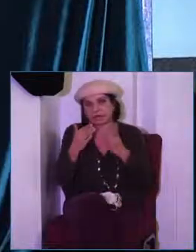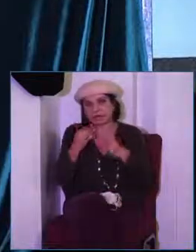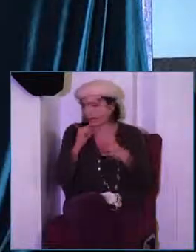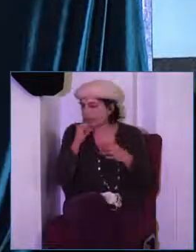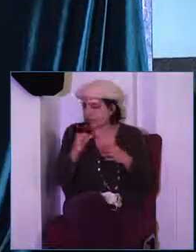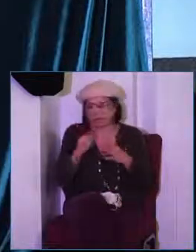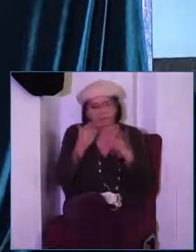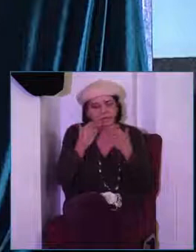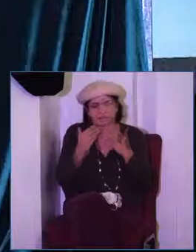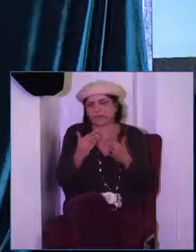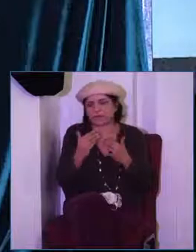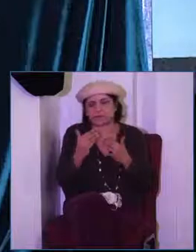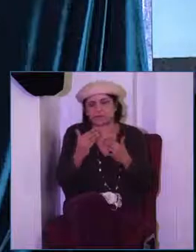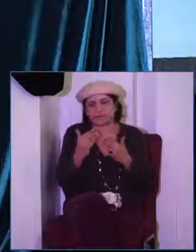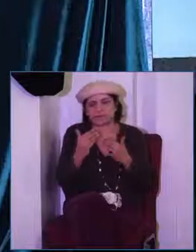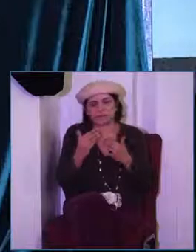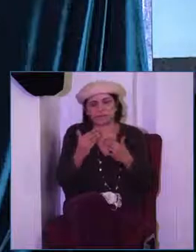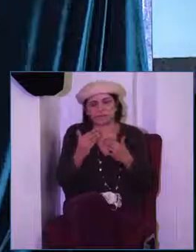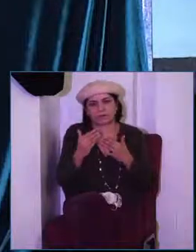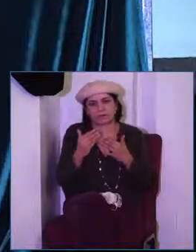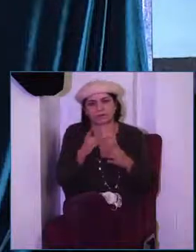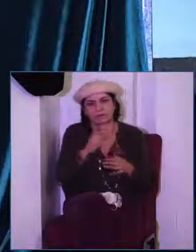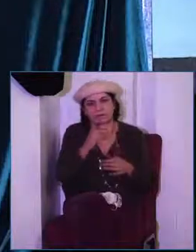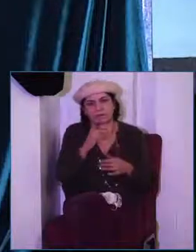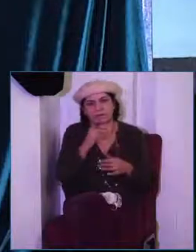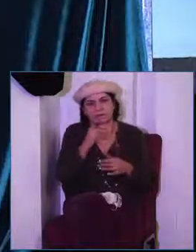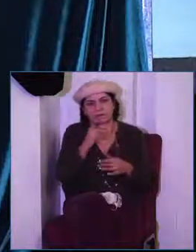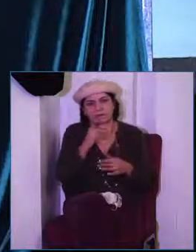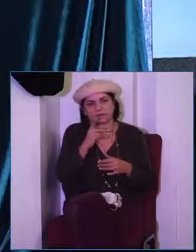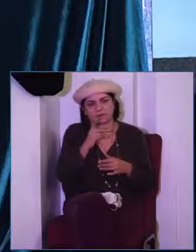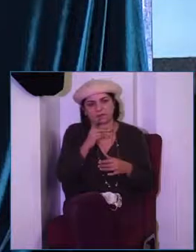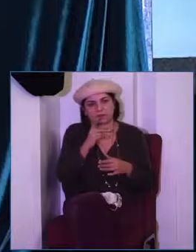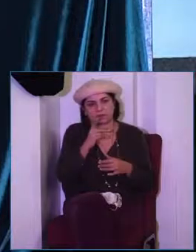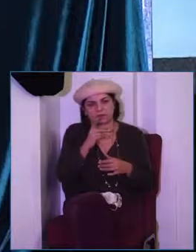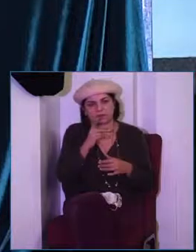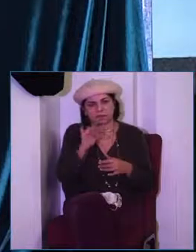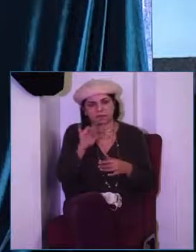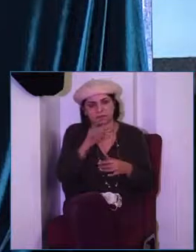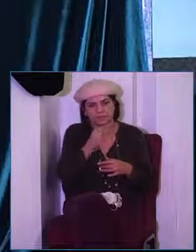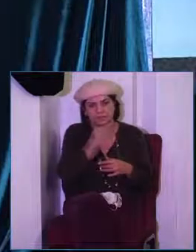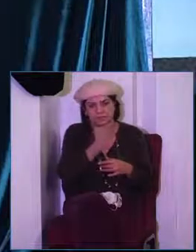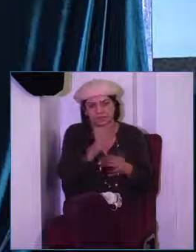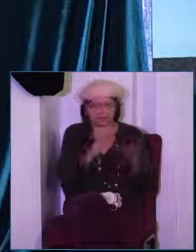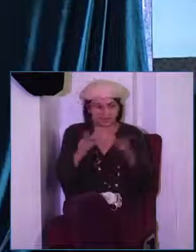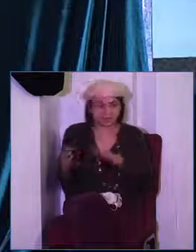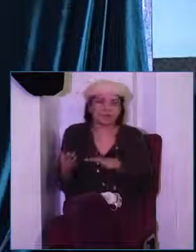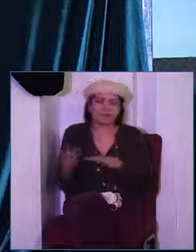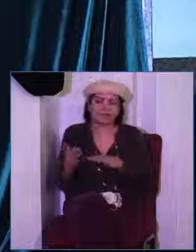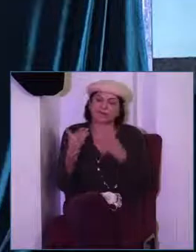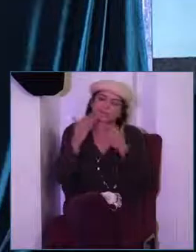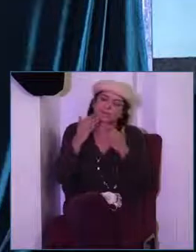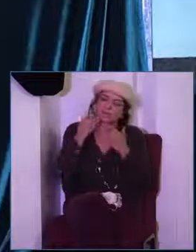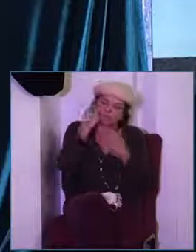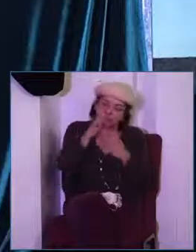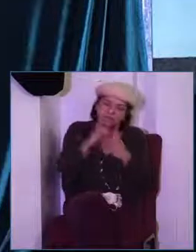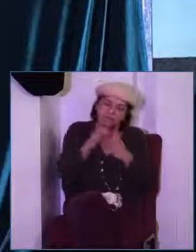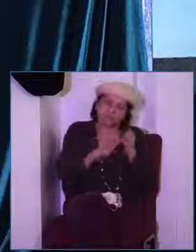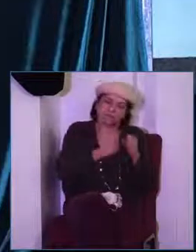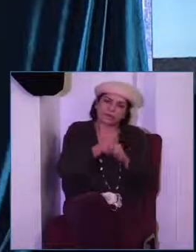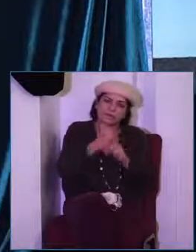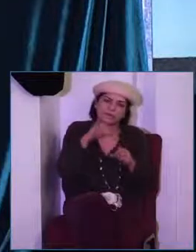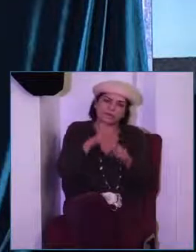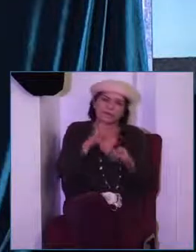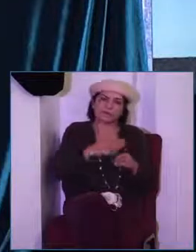thankful that Keith Minan passed away, but I'm thankful for the years that he was in my life. I'm thankful for the blessings